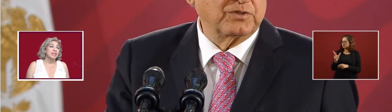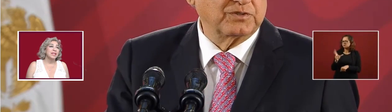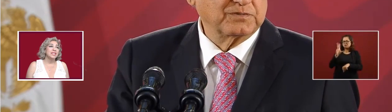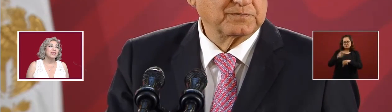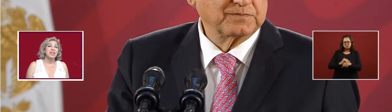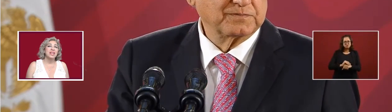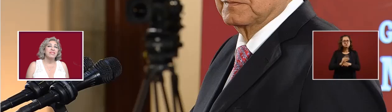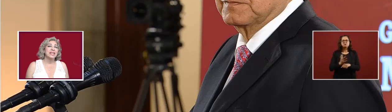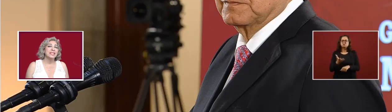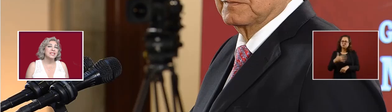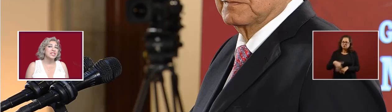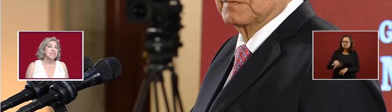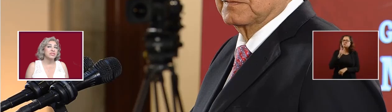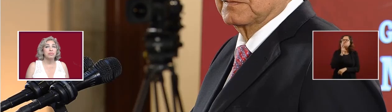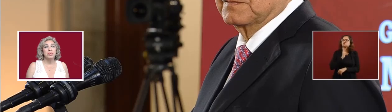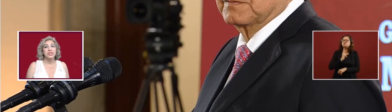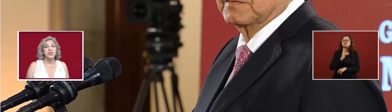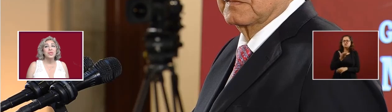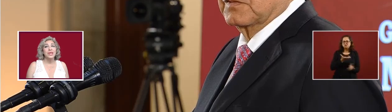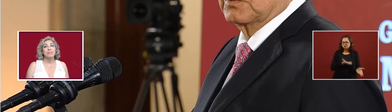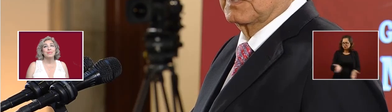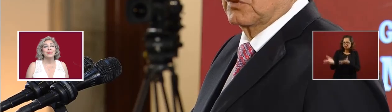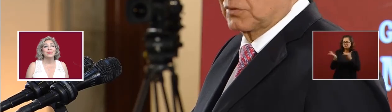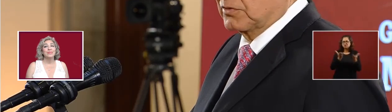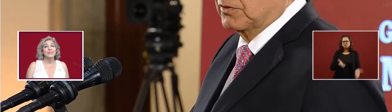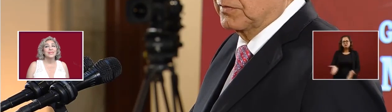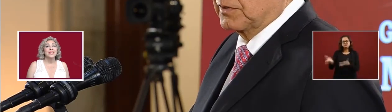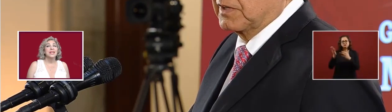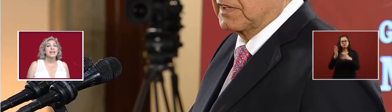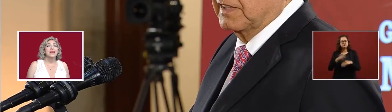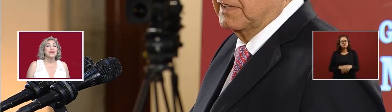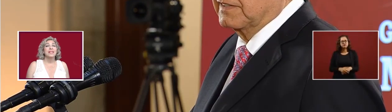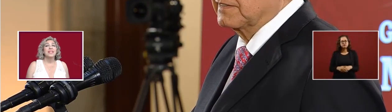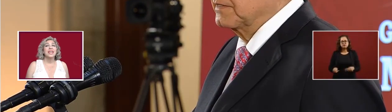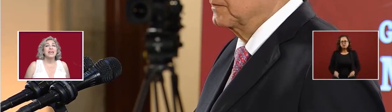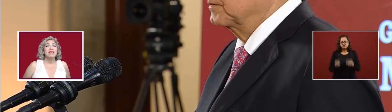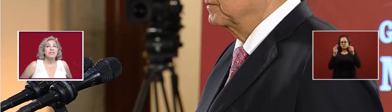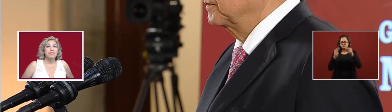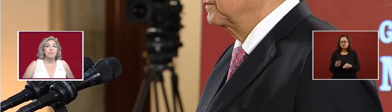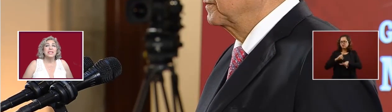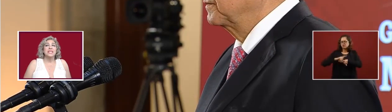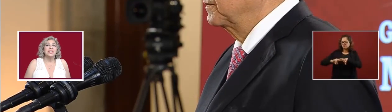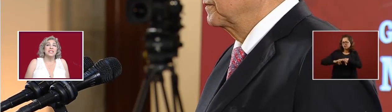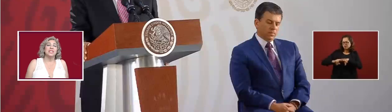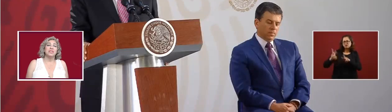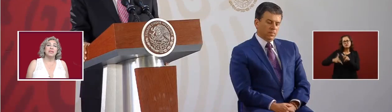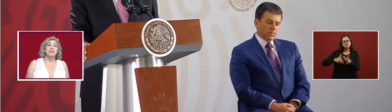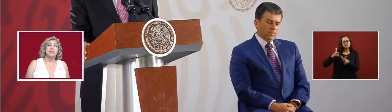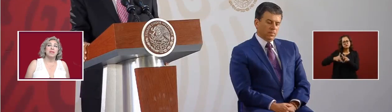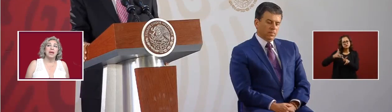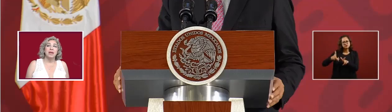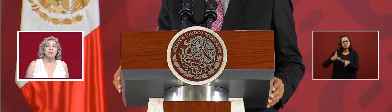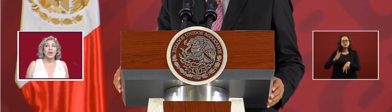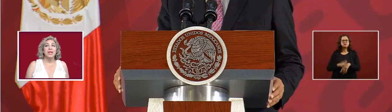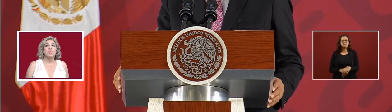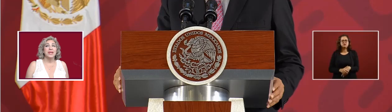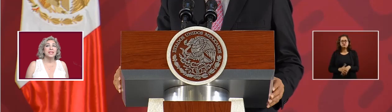they started giving concessions for petroleum they gave businesses to the